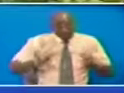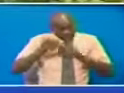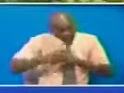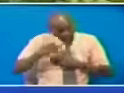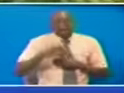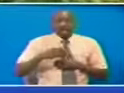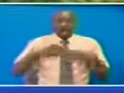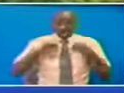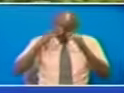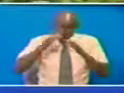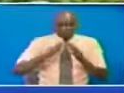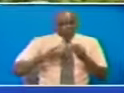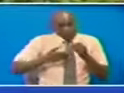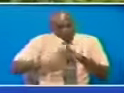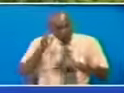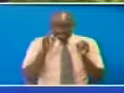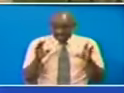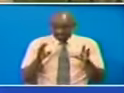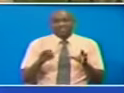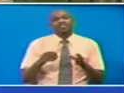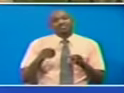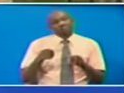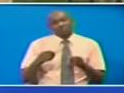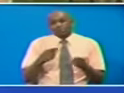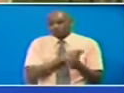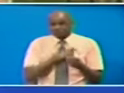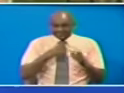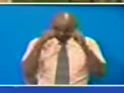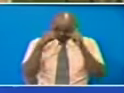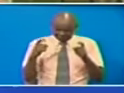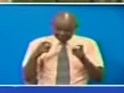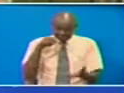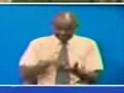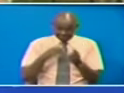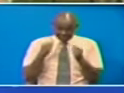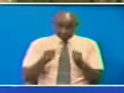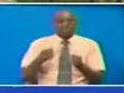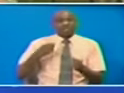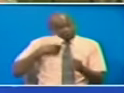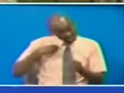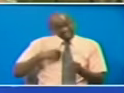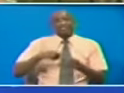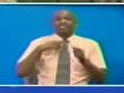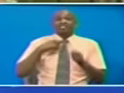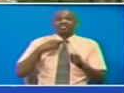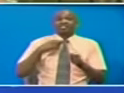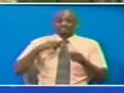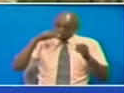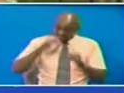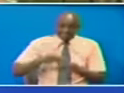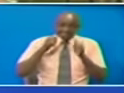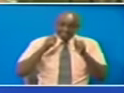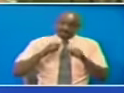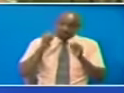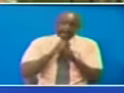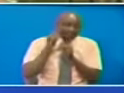House, the doctors are standing their ground. Doctors will remain on strike until such a day, until such a time that the